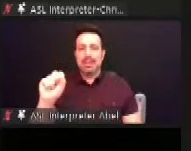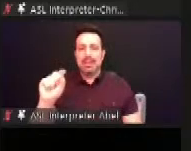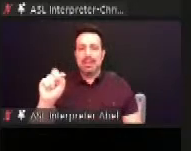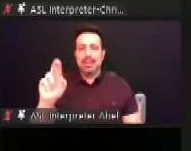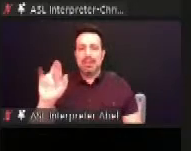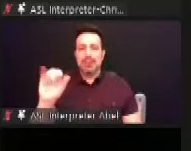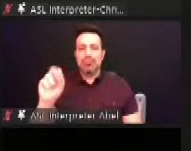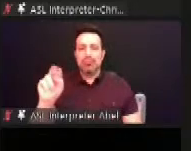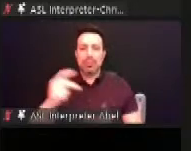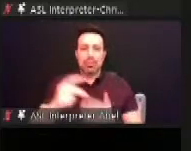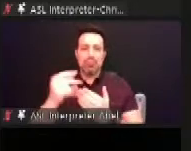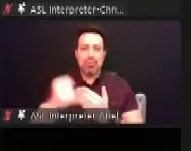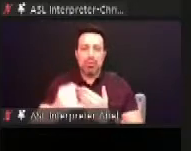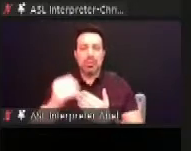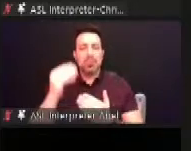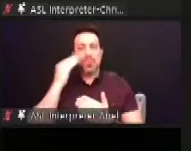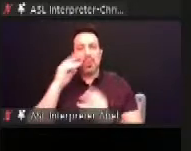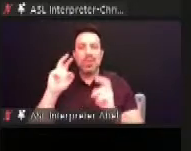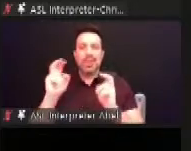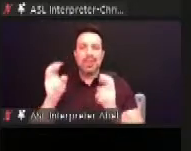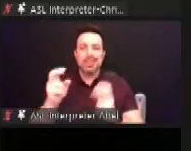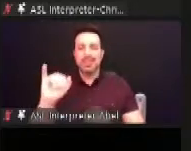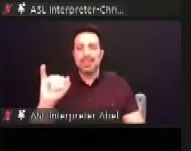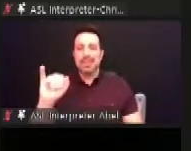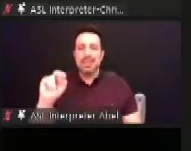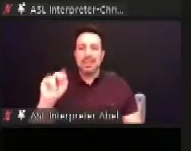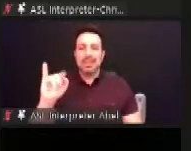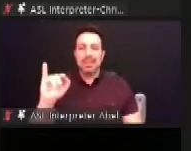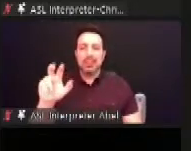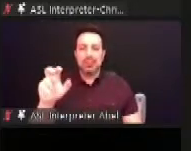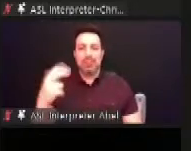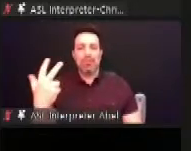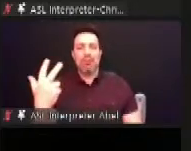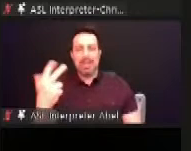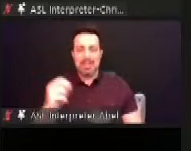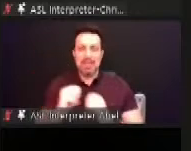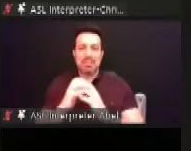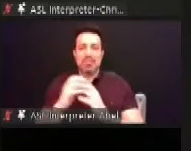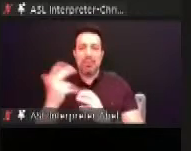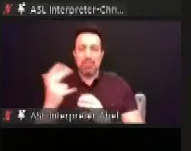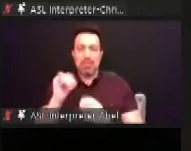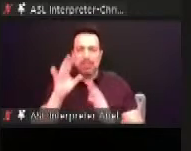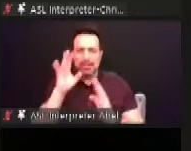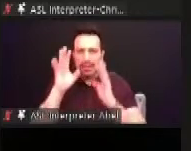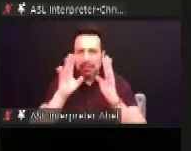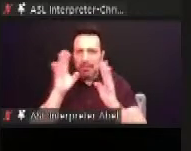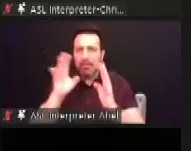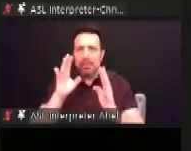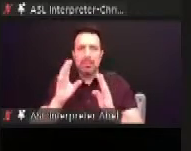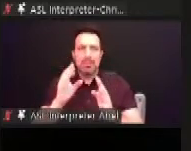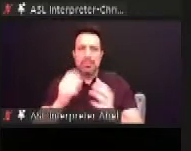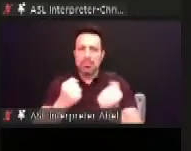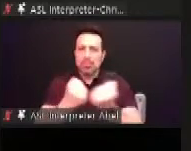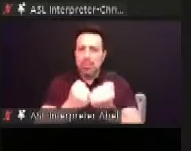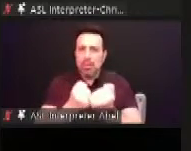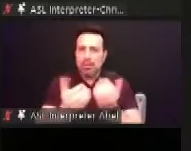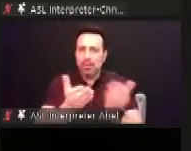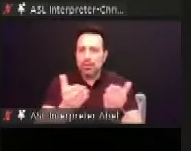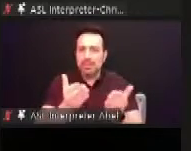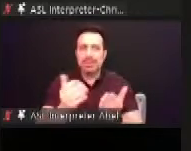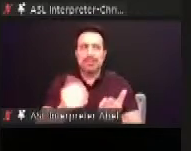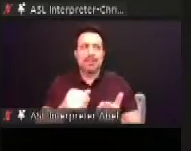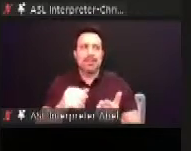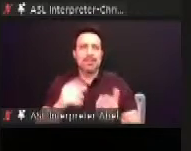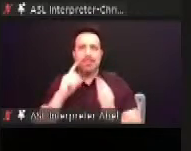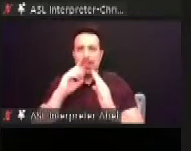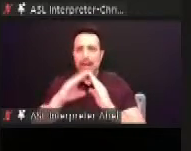Initiative 3. And these innovative supportive housing and supported employment services and being able to use